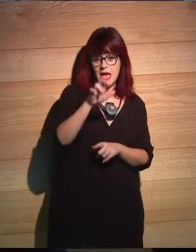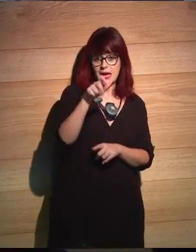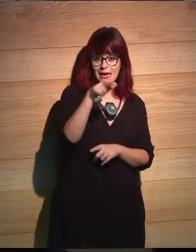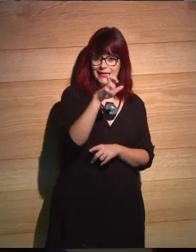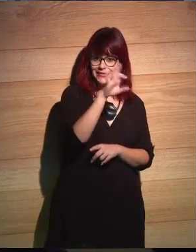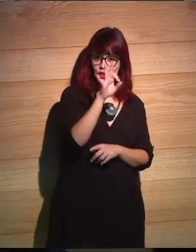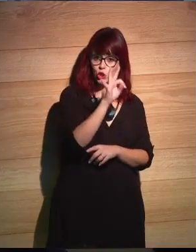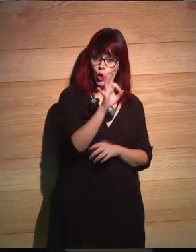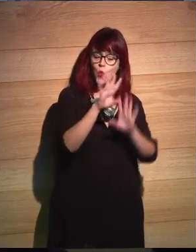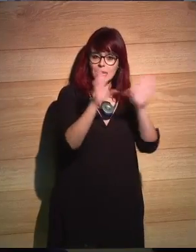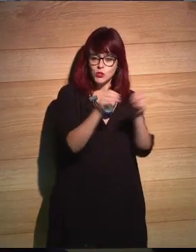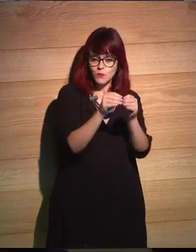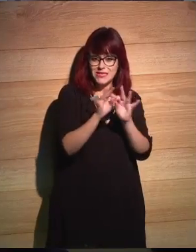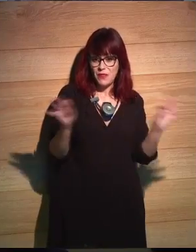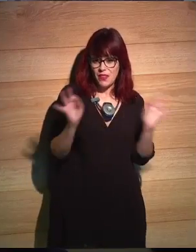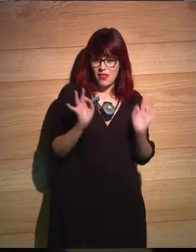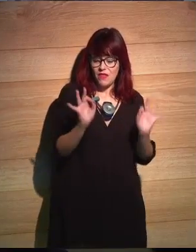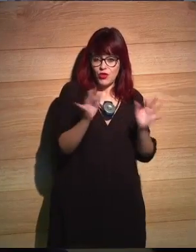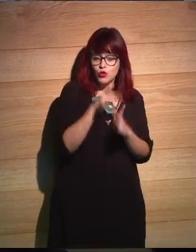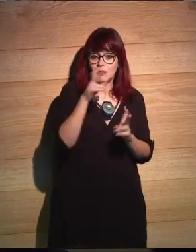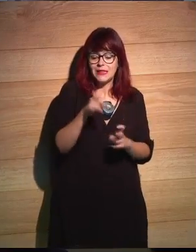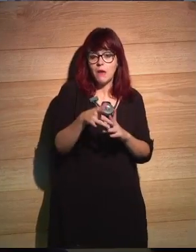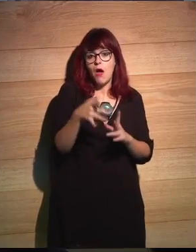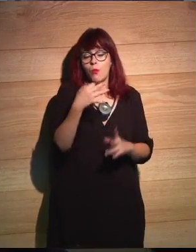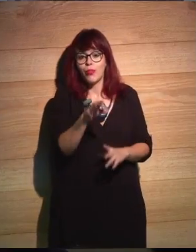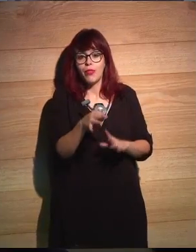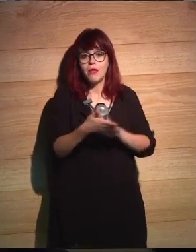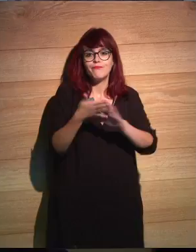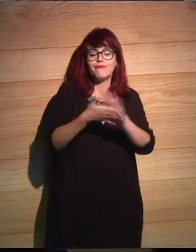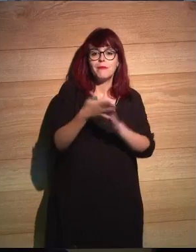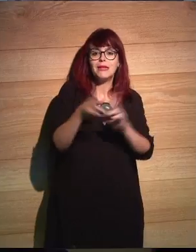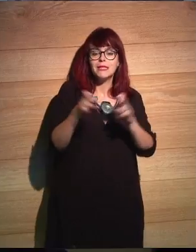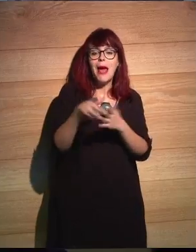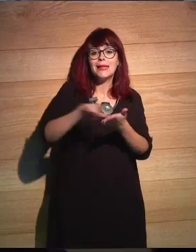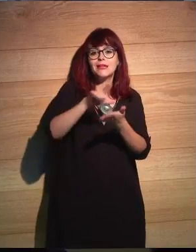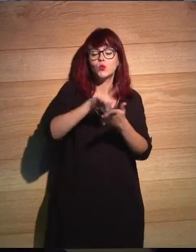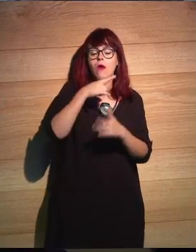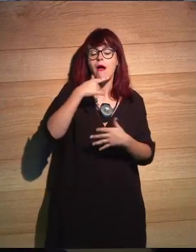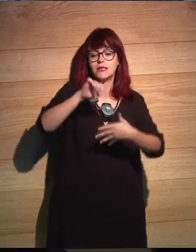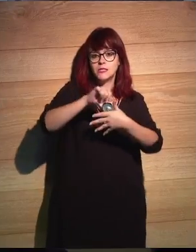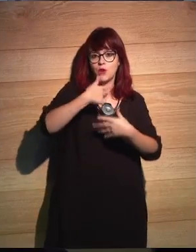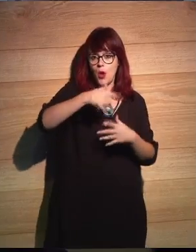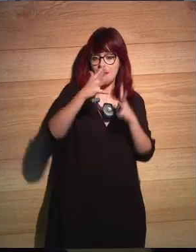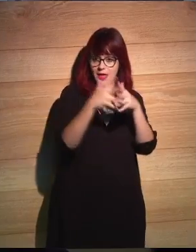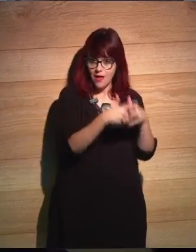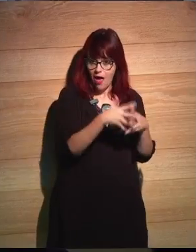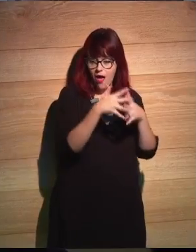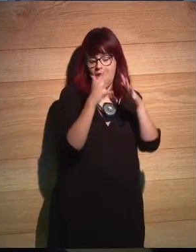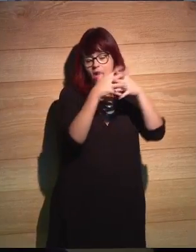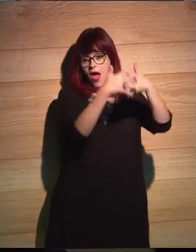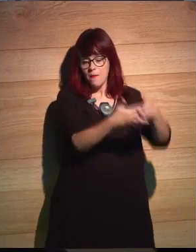Ernesto has provided a summary, quite a very specific summary of what we could call Latin